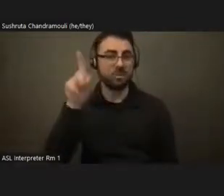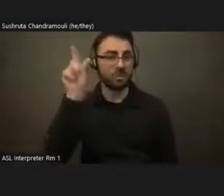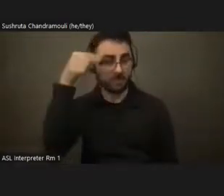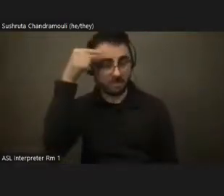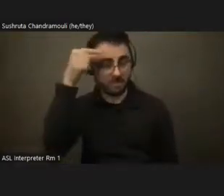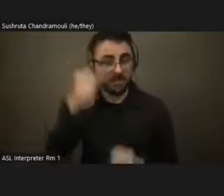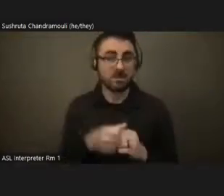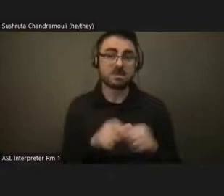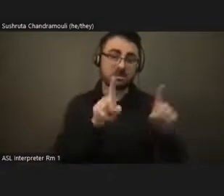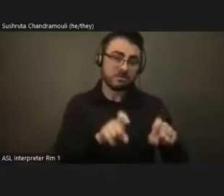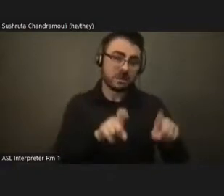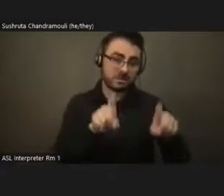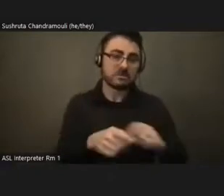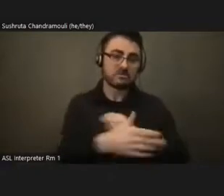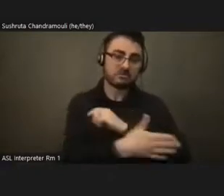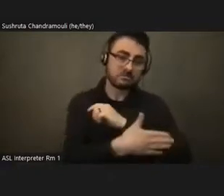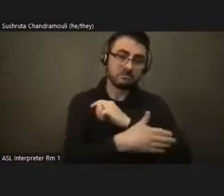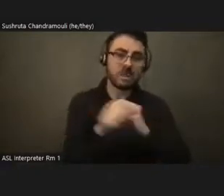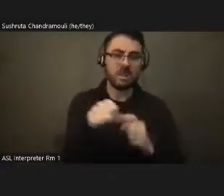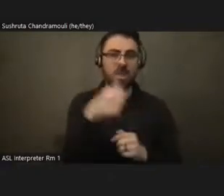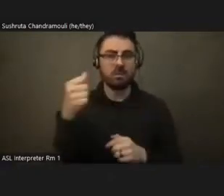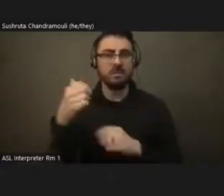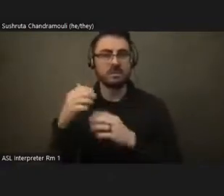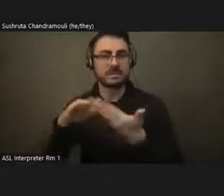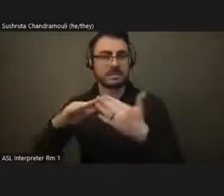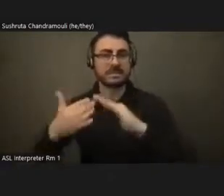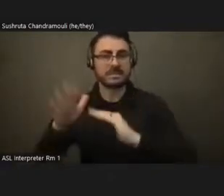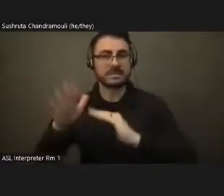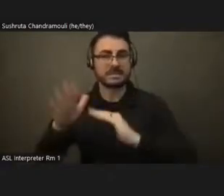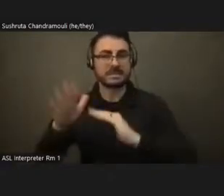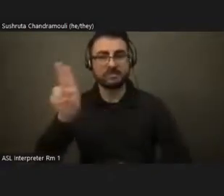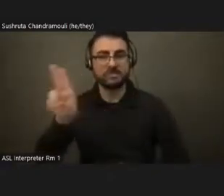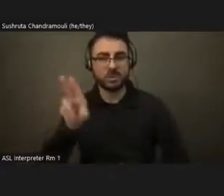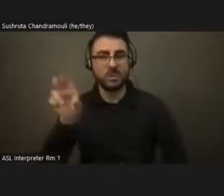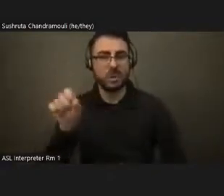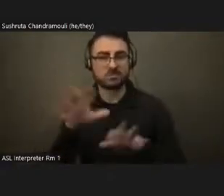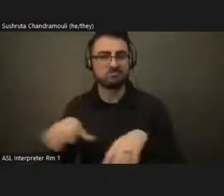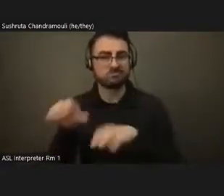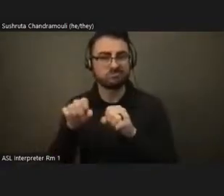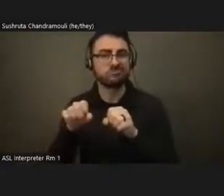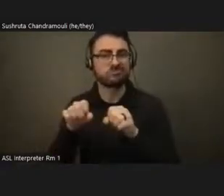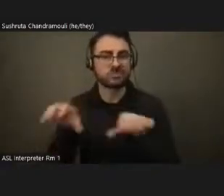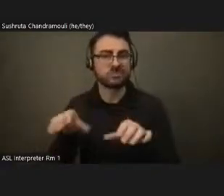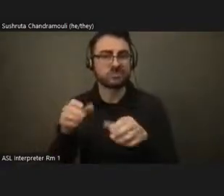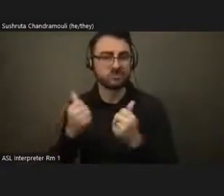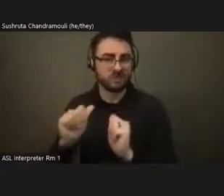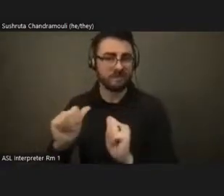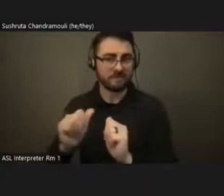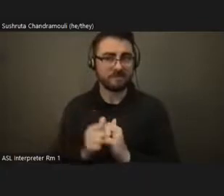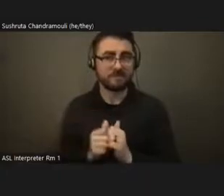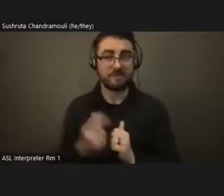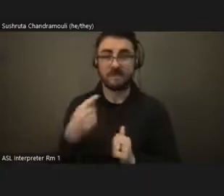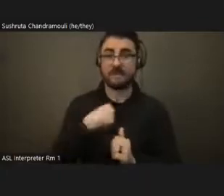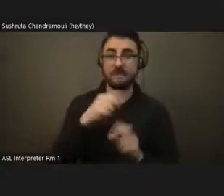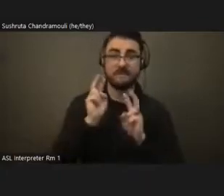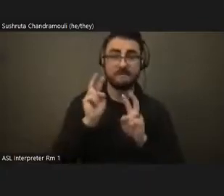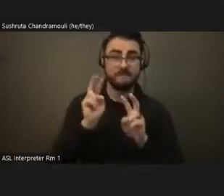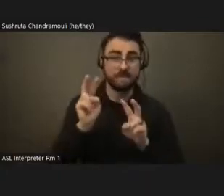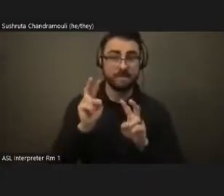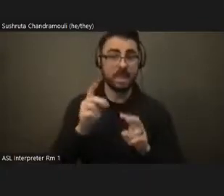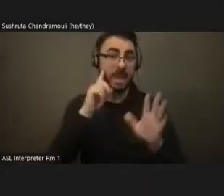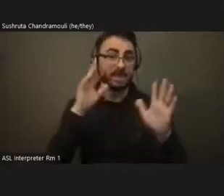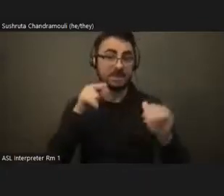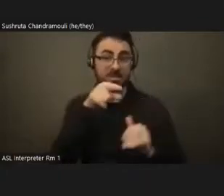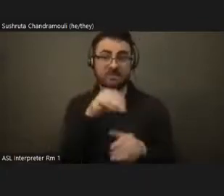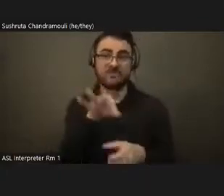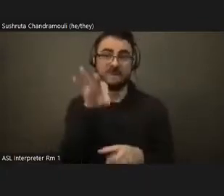in Benton County and other cities in the US. And I mean, looking forward, I expect you to be reelected in a